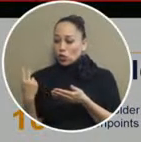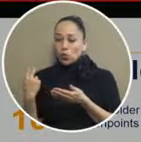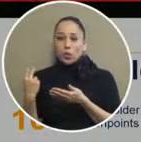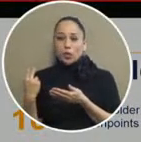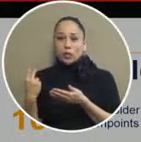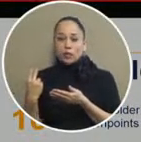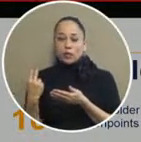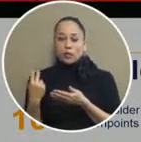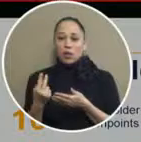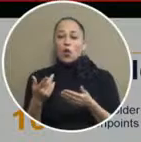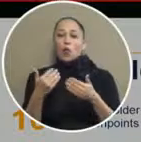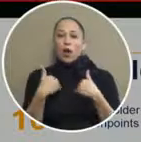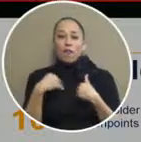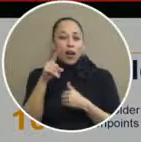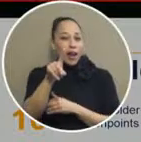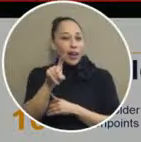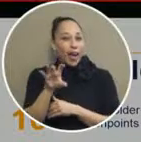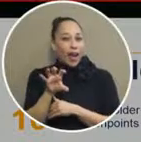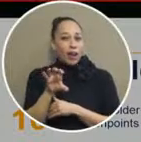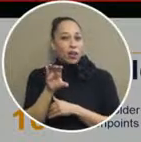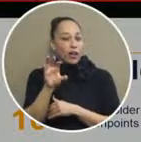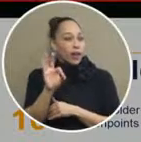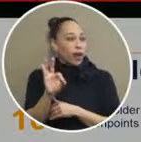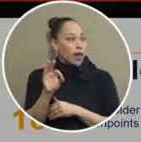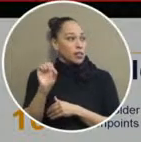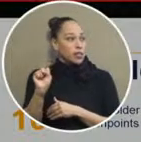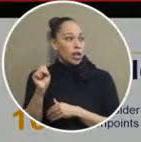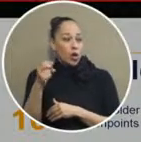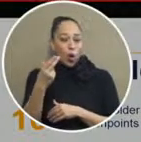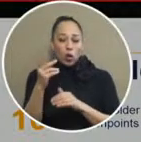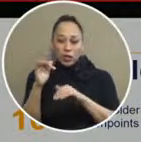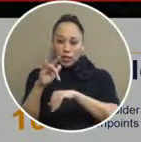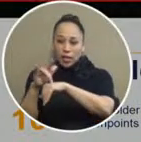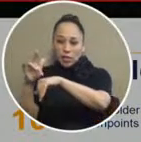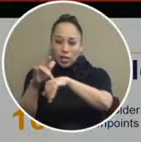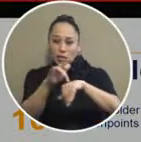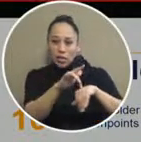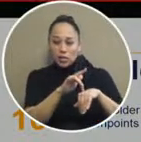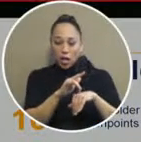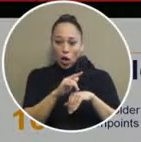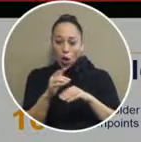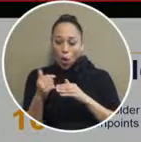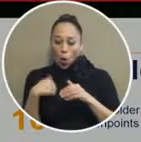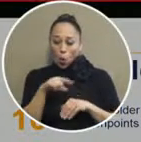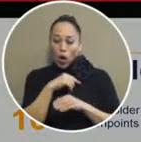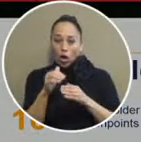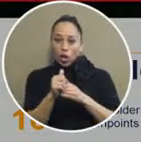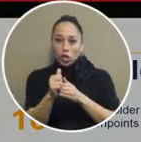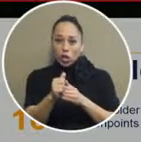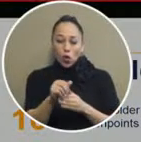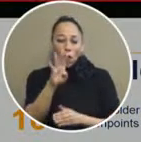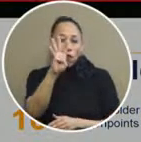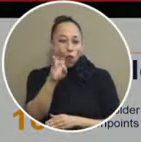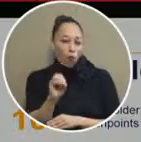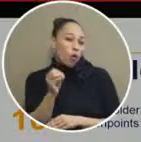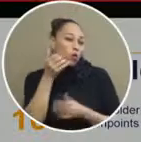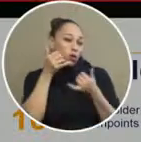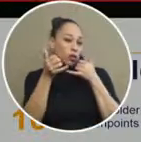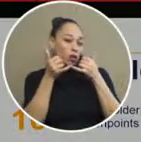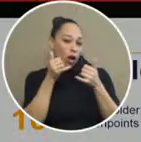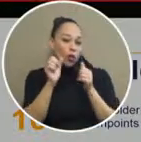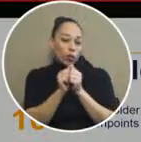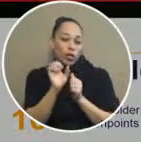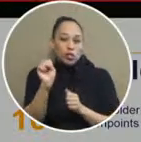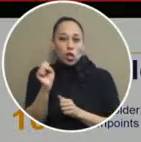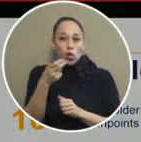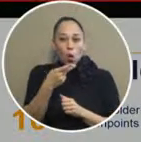all, we have had 109 stakeholder touch points. We conducted just over 40 calls with